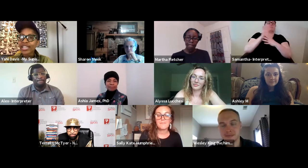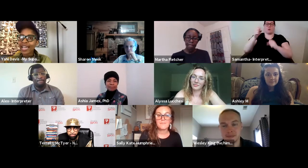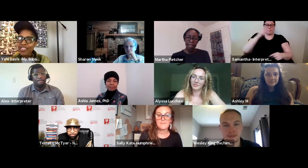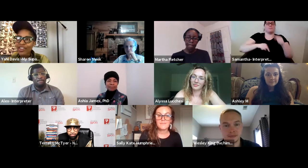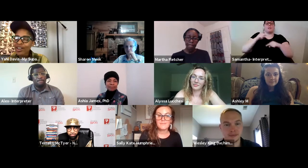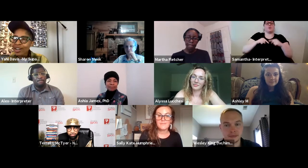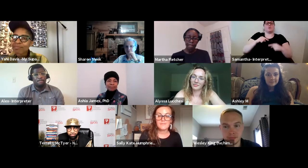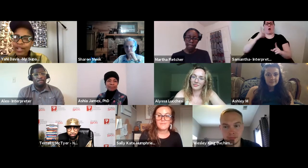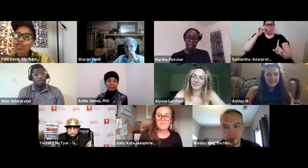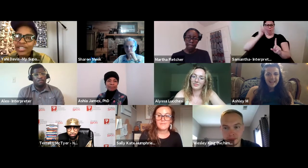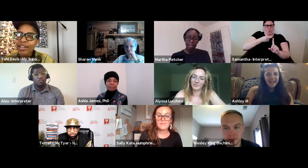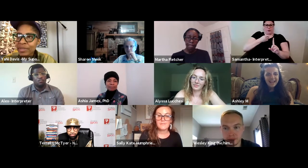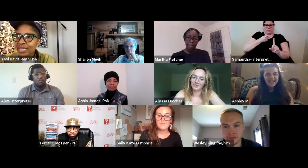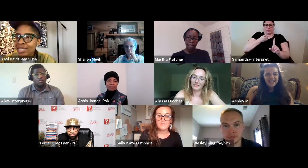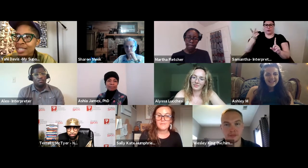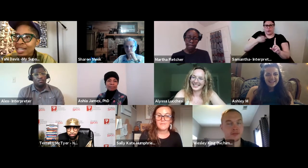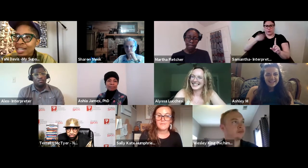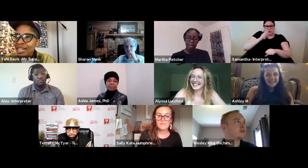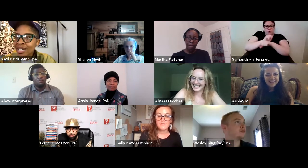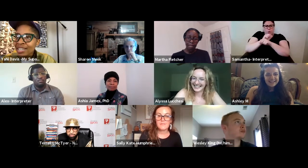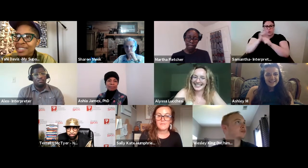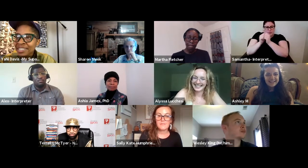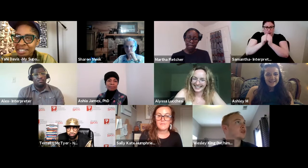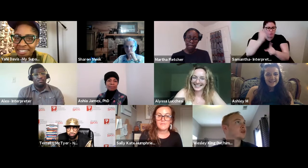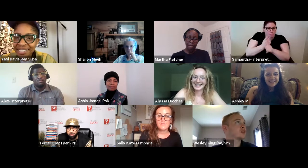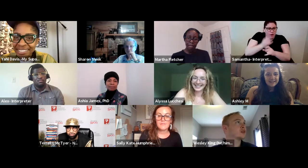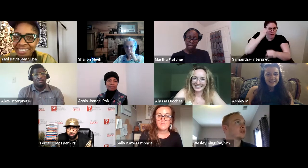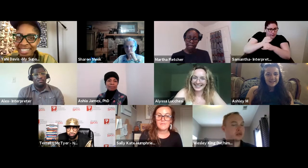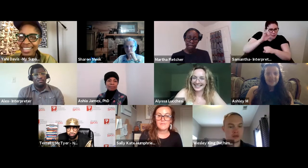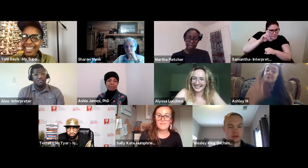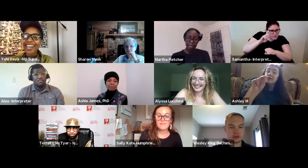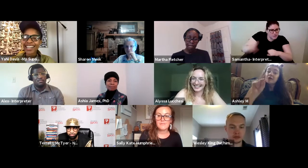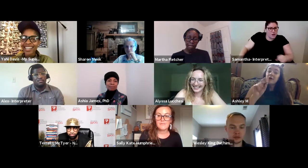were together, like on campus.